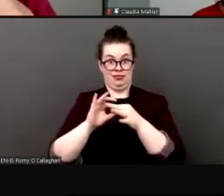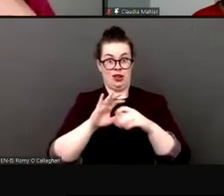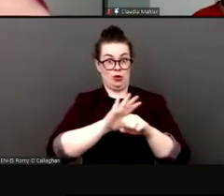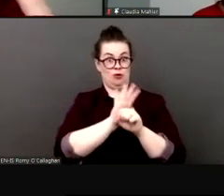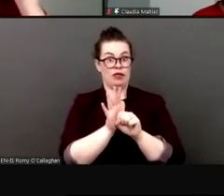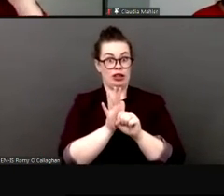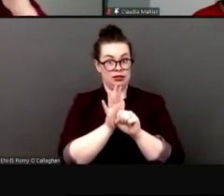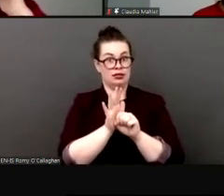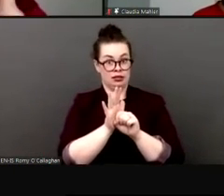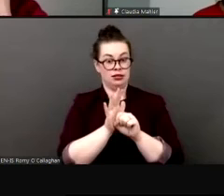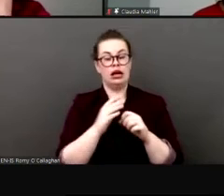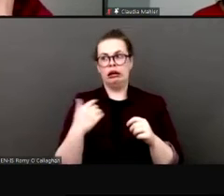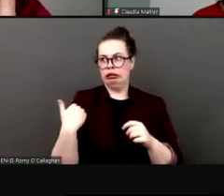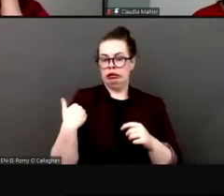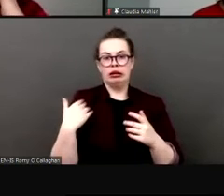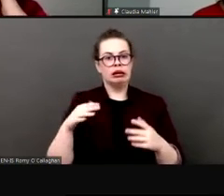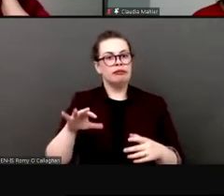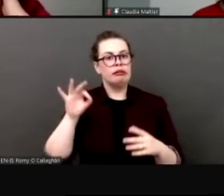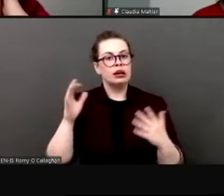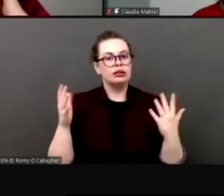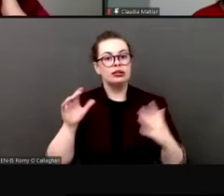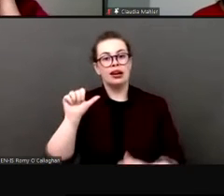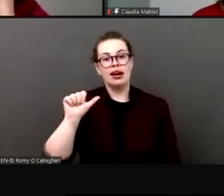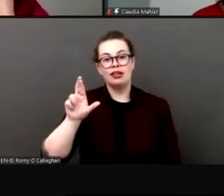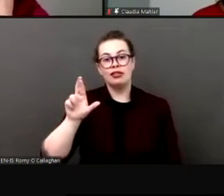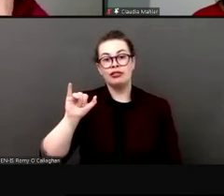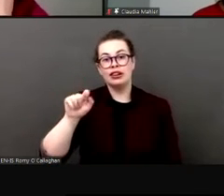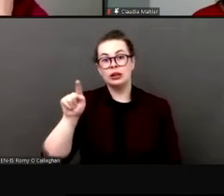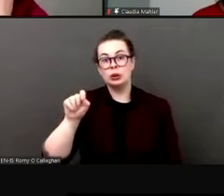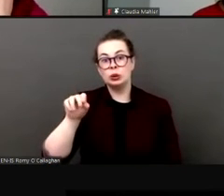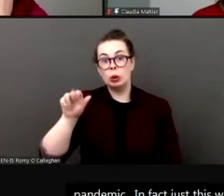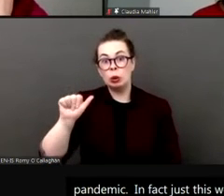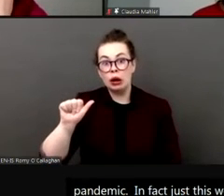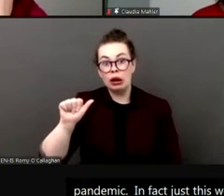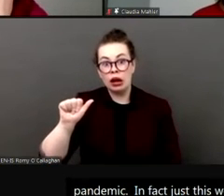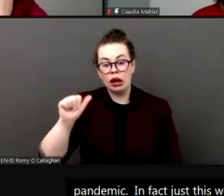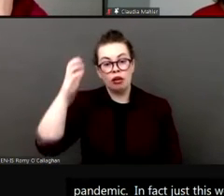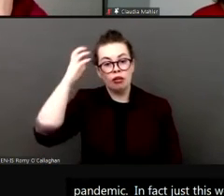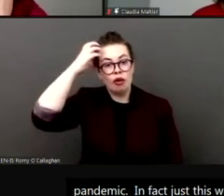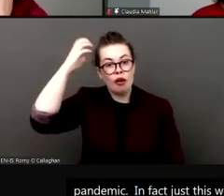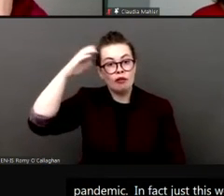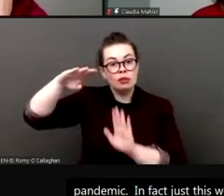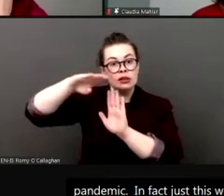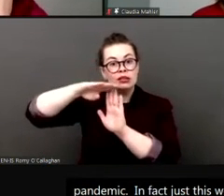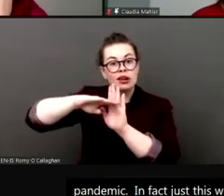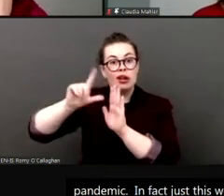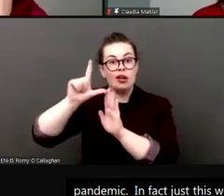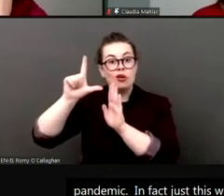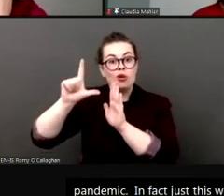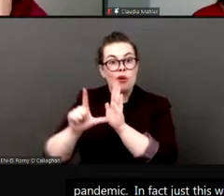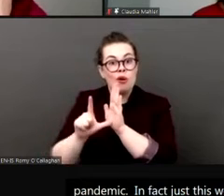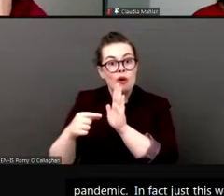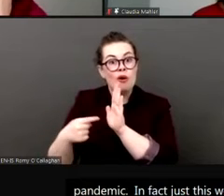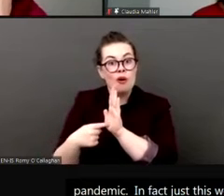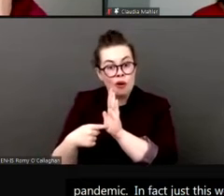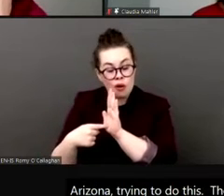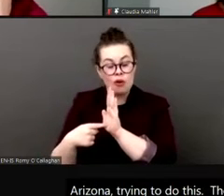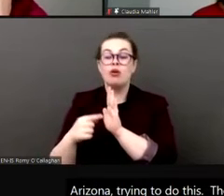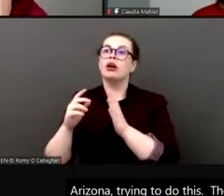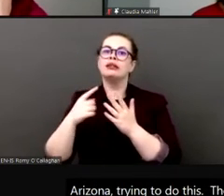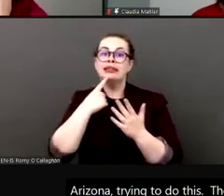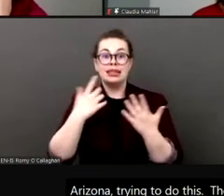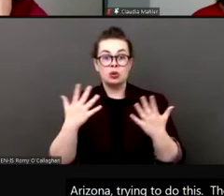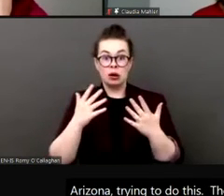state, Arizona, that is trying to do this. These laws are often broad and they protect facilities in cases of neglect and abuse as long